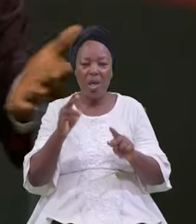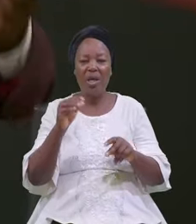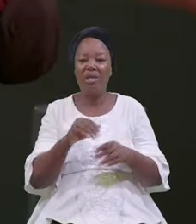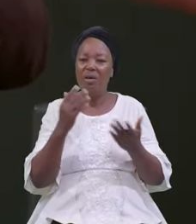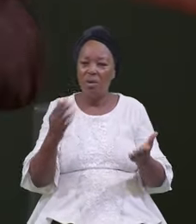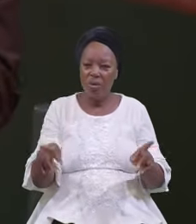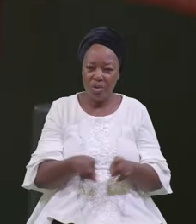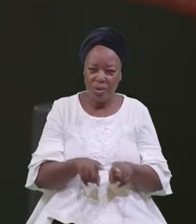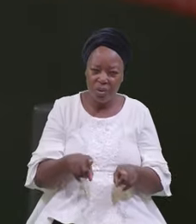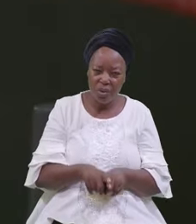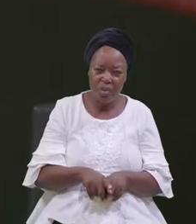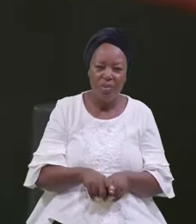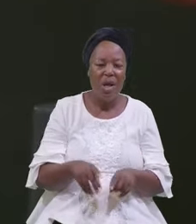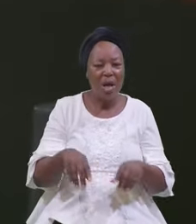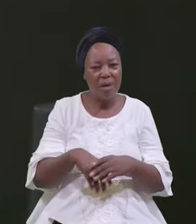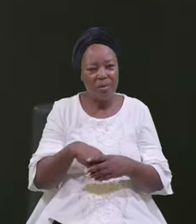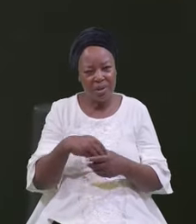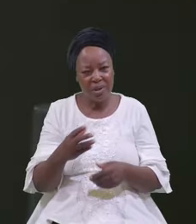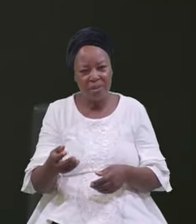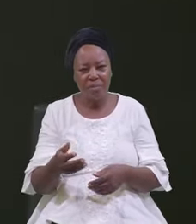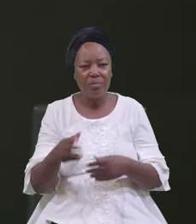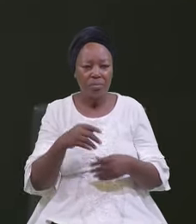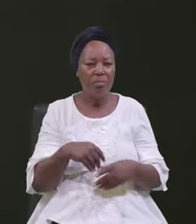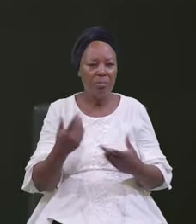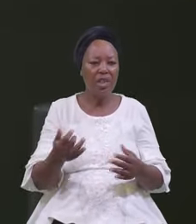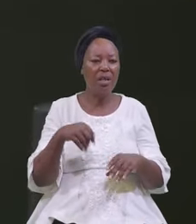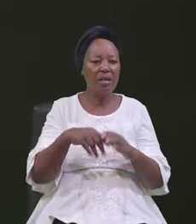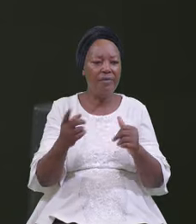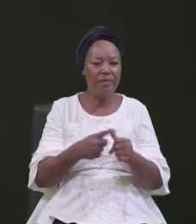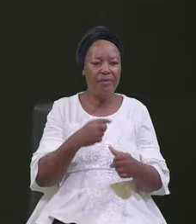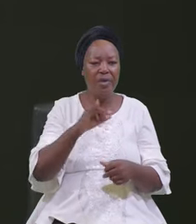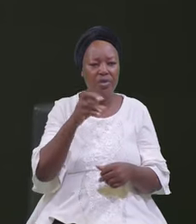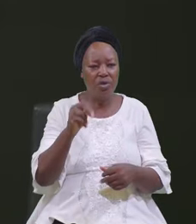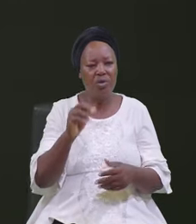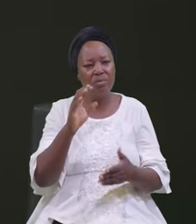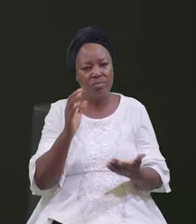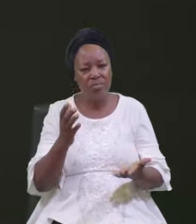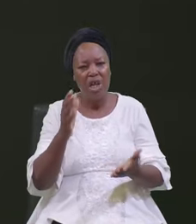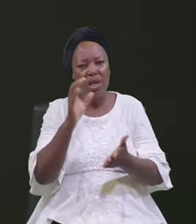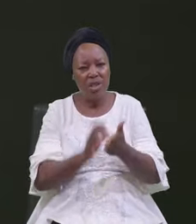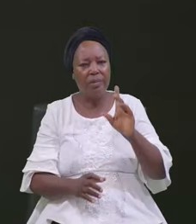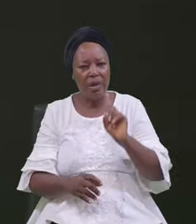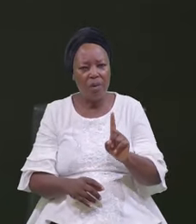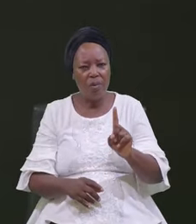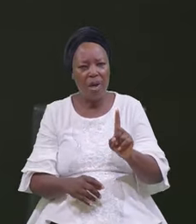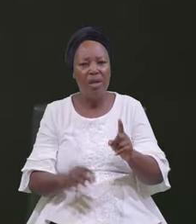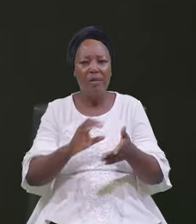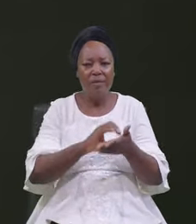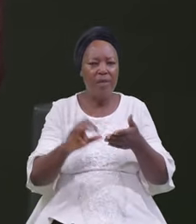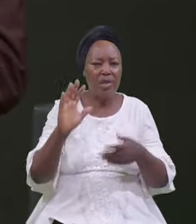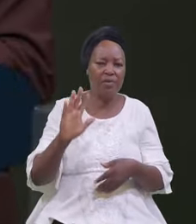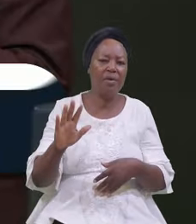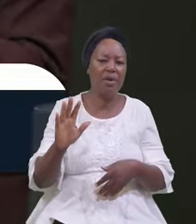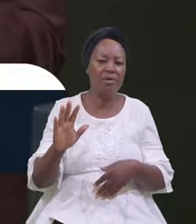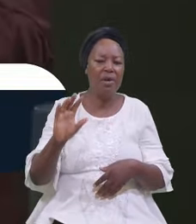well-dressed body outside. It tells us in 1 John chapter 1, it tells us in verse 5. In